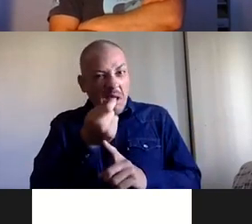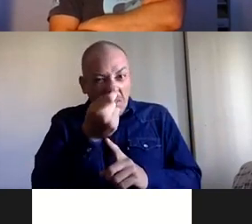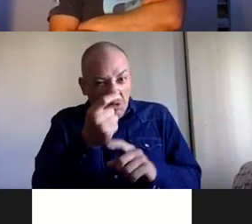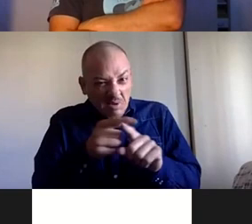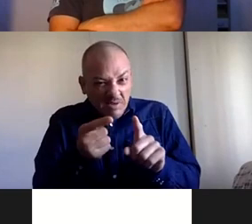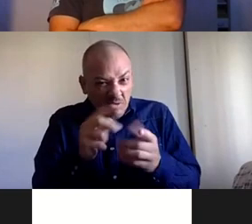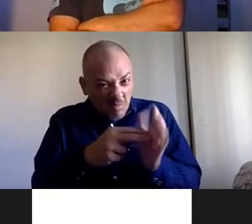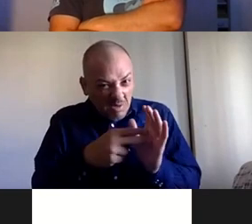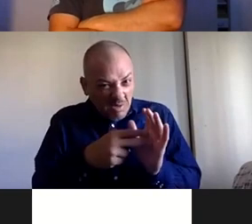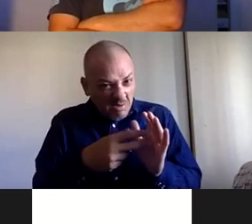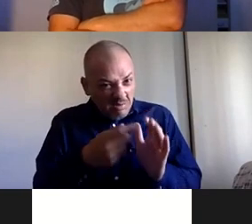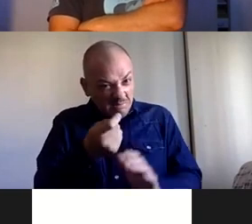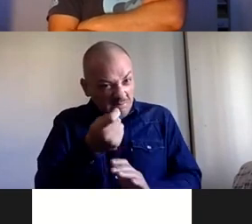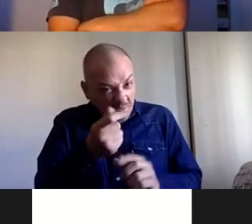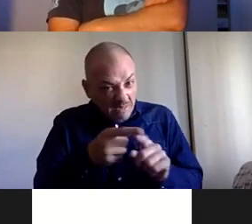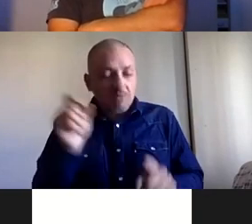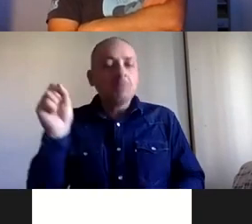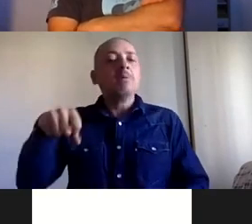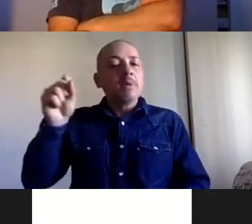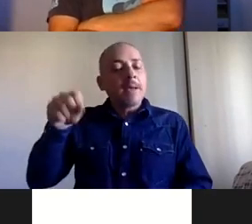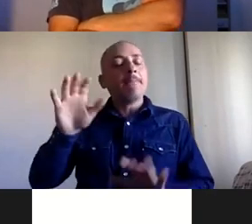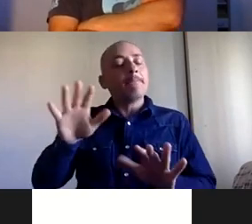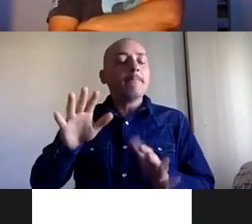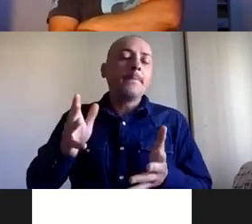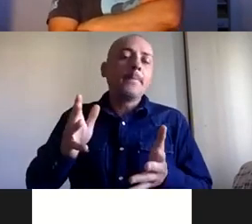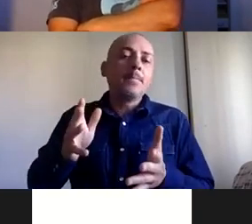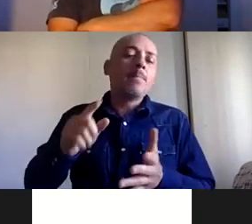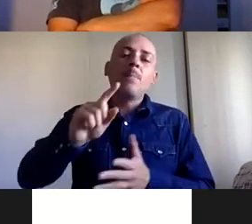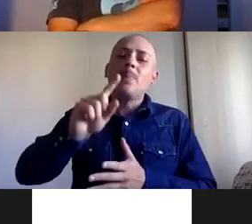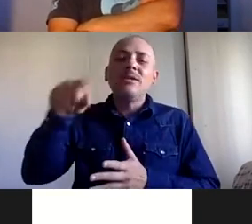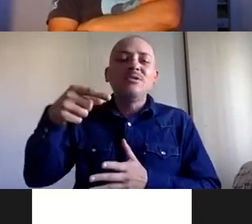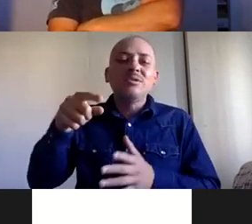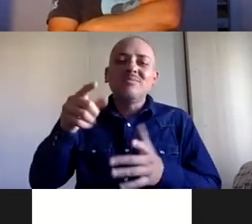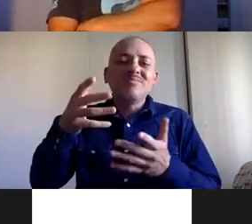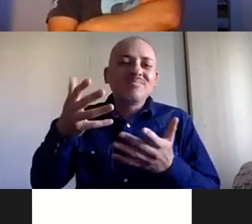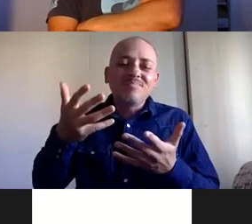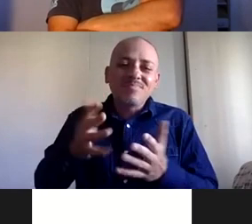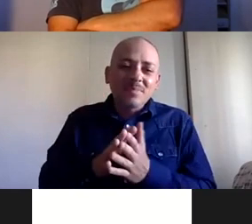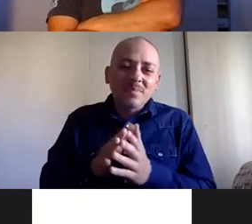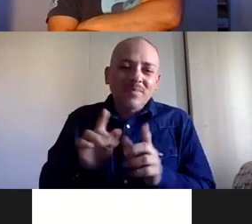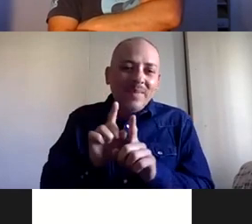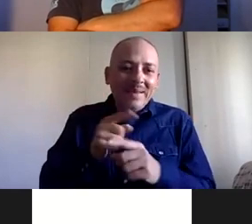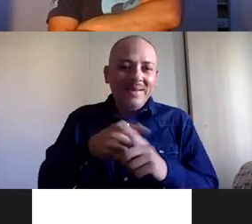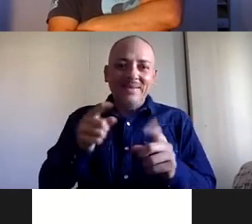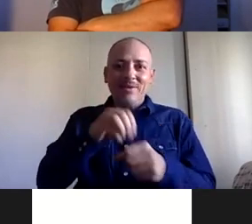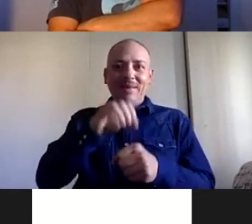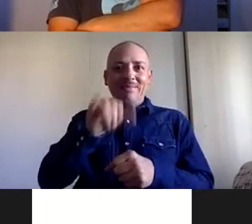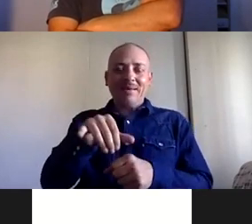two? Yeah, so it's just kind of like a difference in